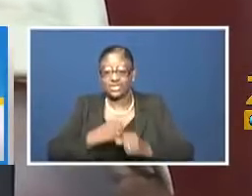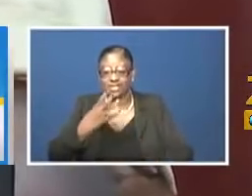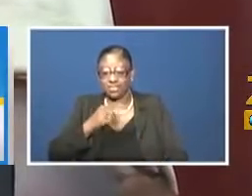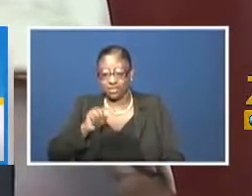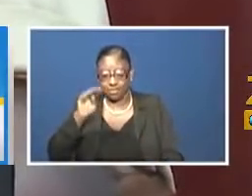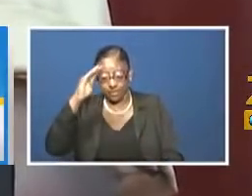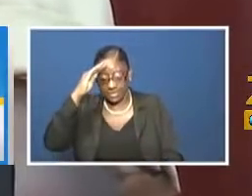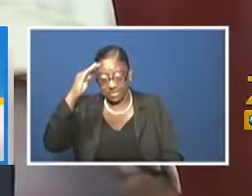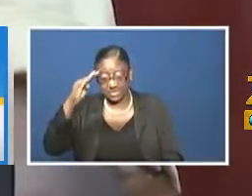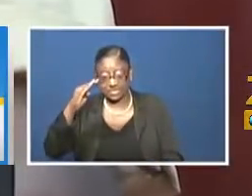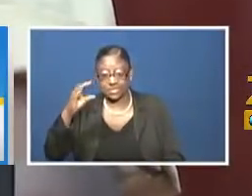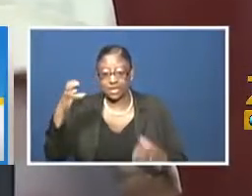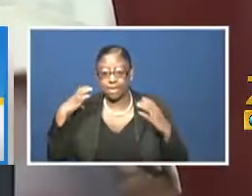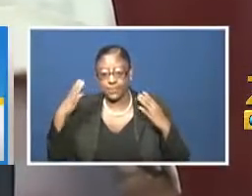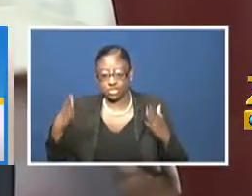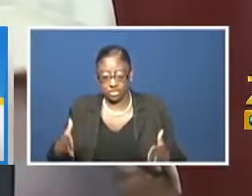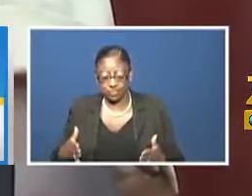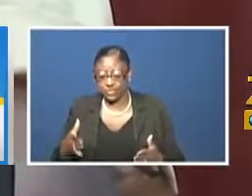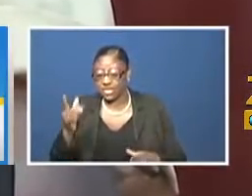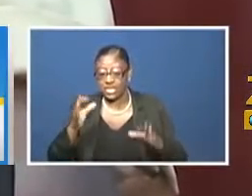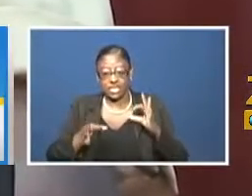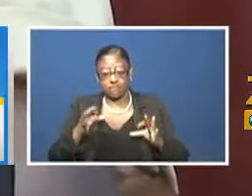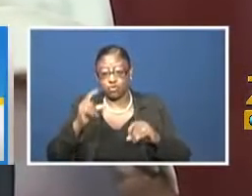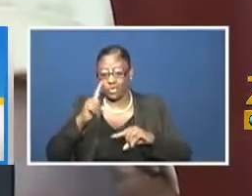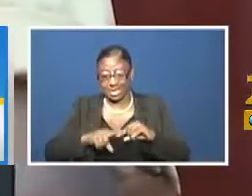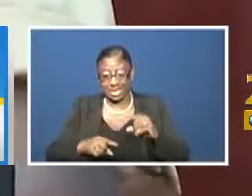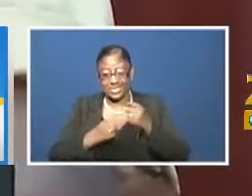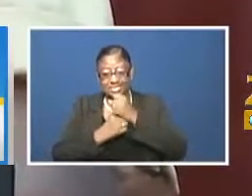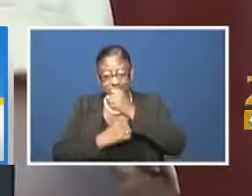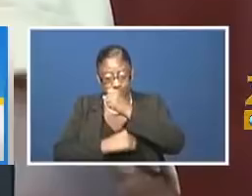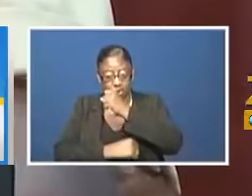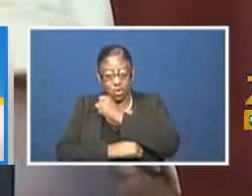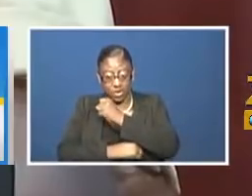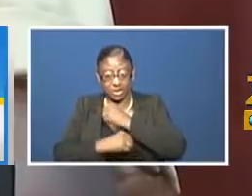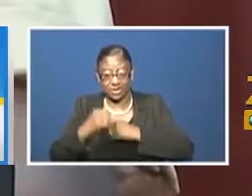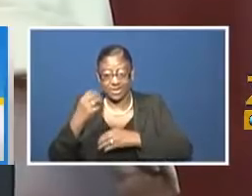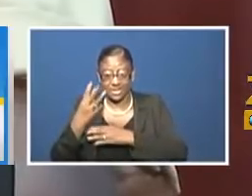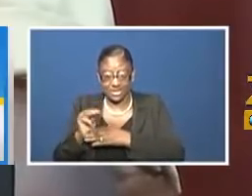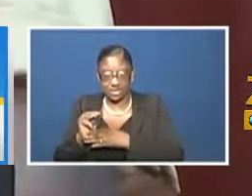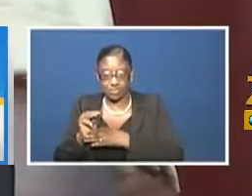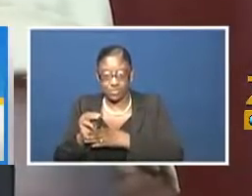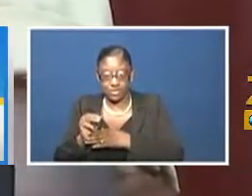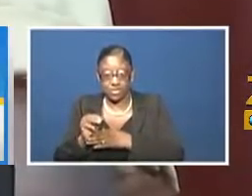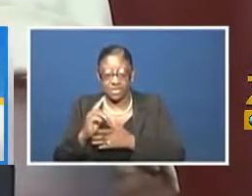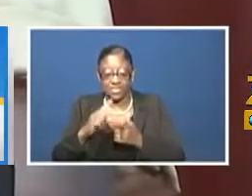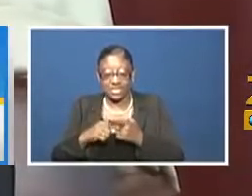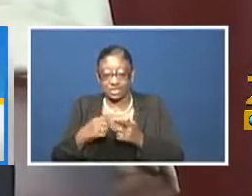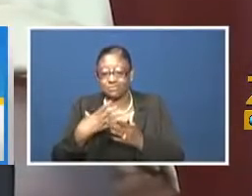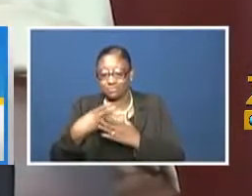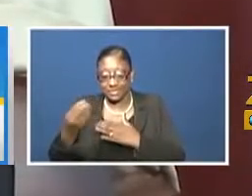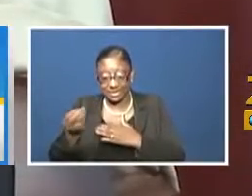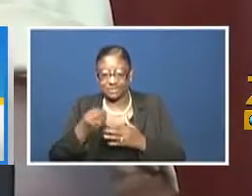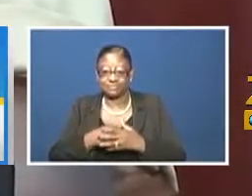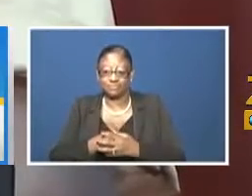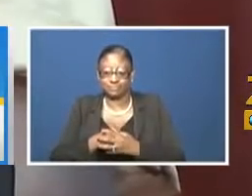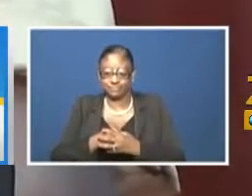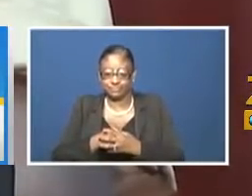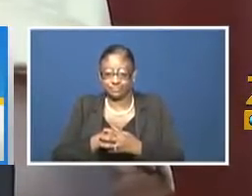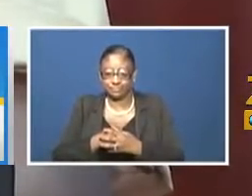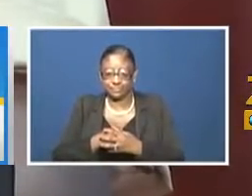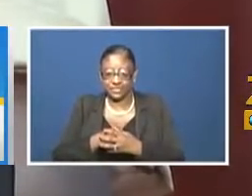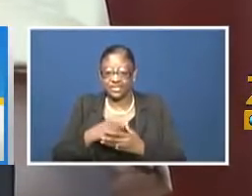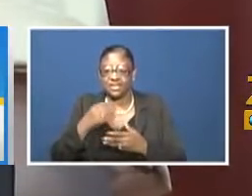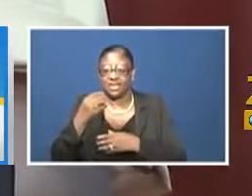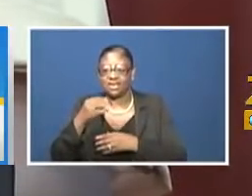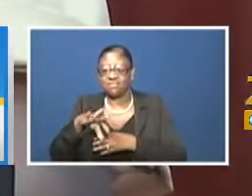feel that you cannot support the ideologies of the Royal Bahamas Police Force, then get off the ship and